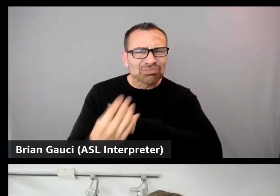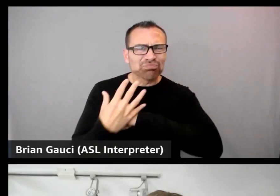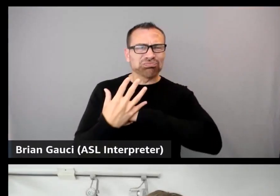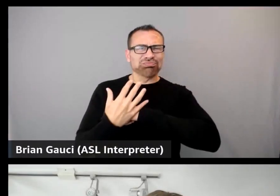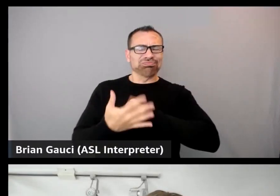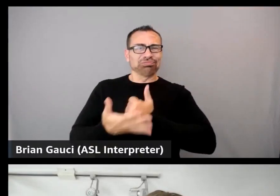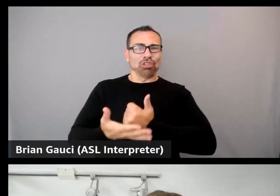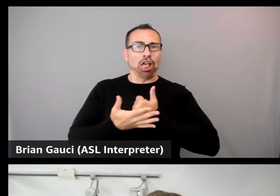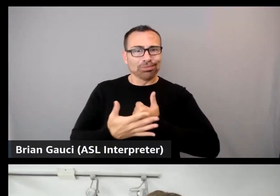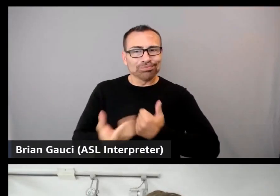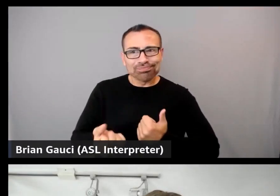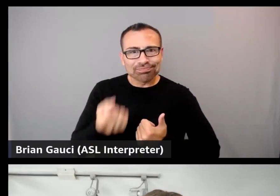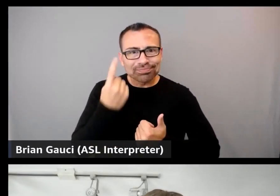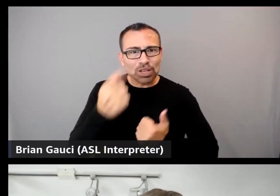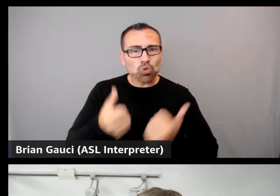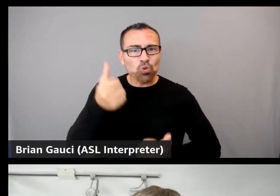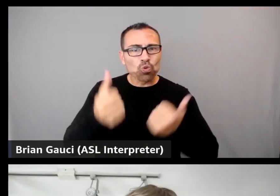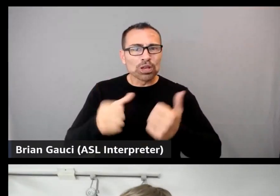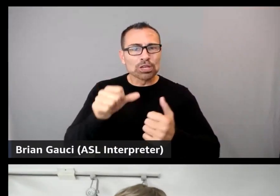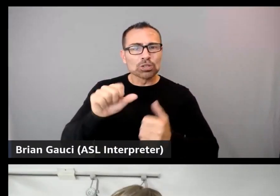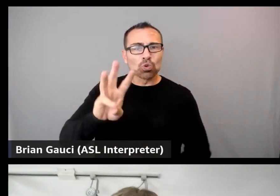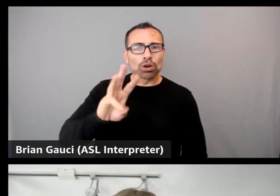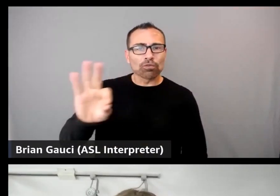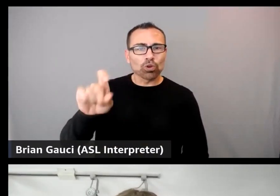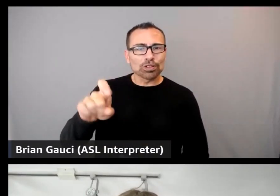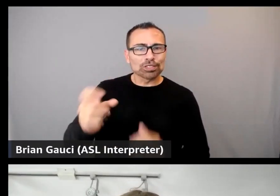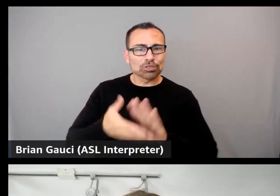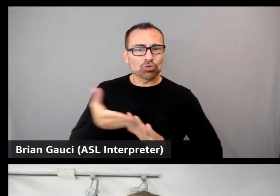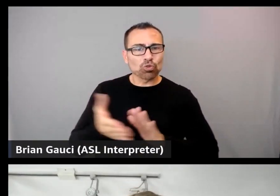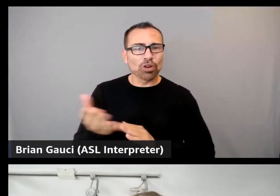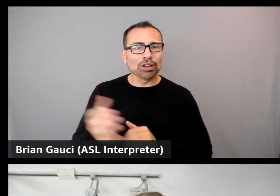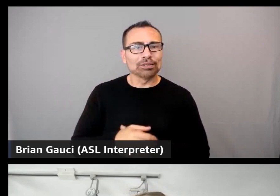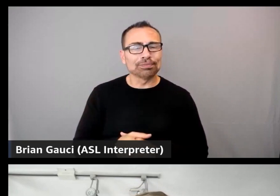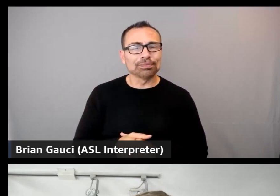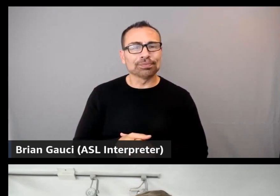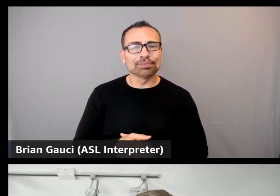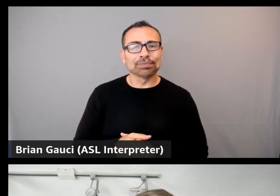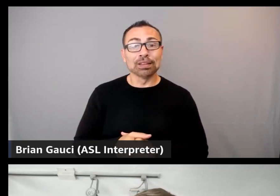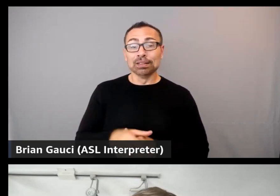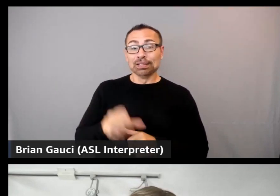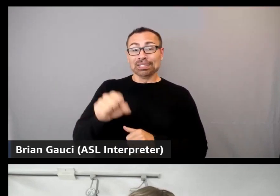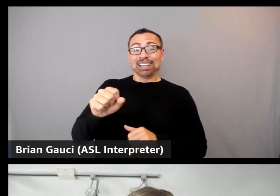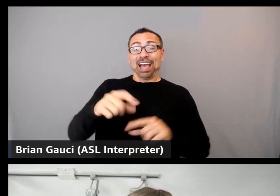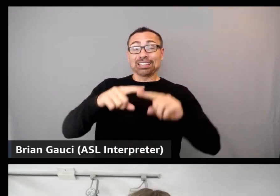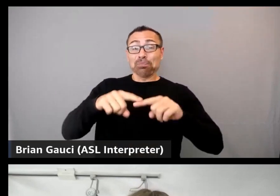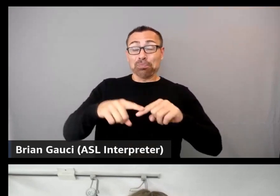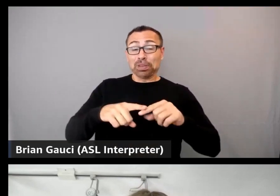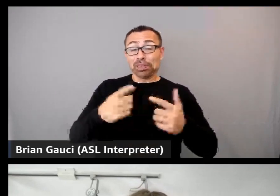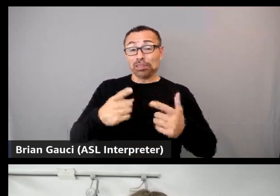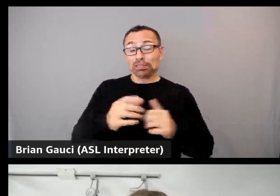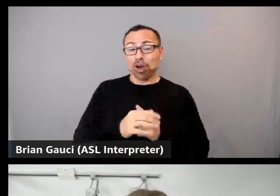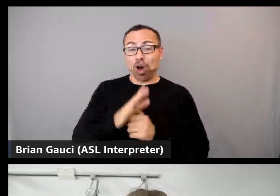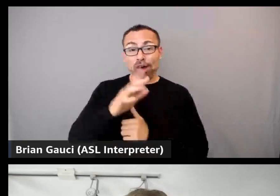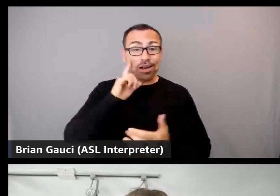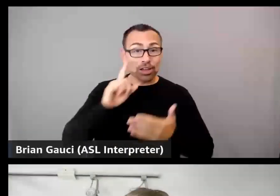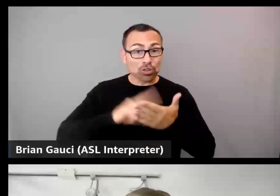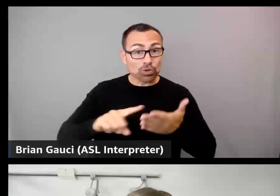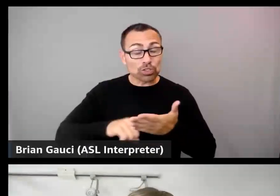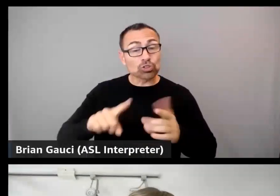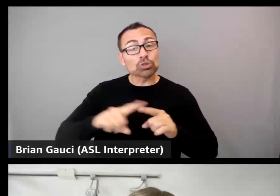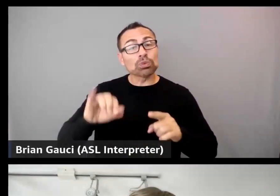workflow they should be running? Yeah, great question. Well, it depends on what research they're doing, but if they're looking at one of our ready-to-run